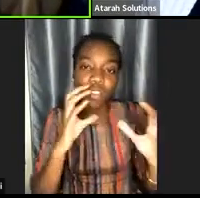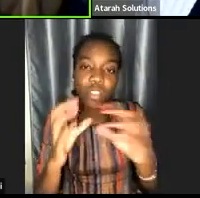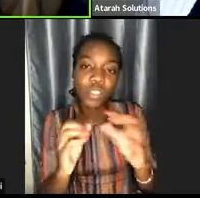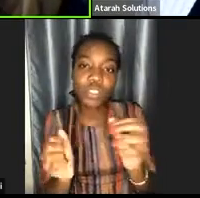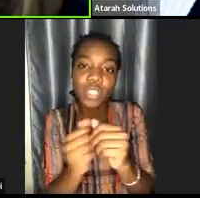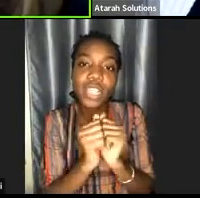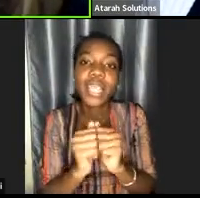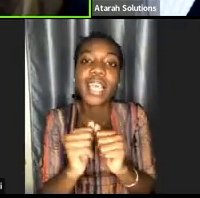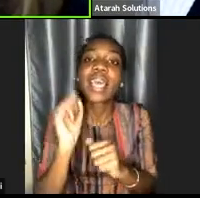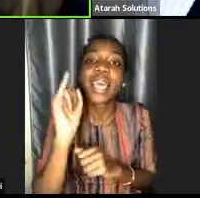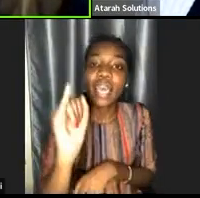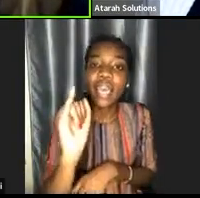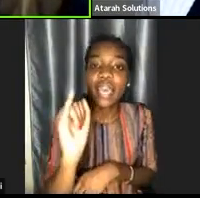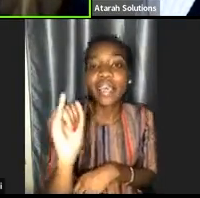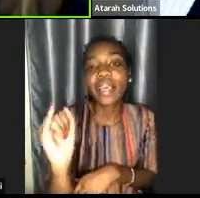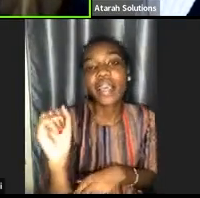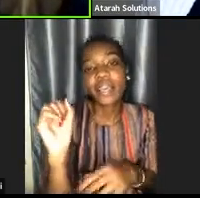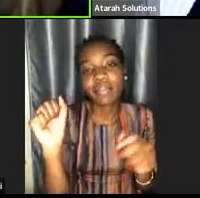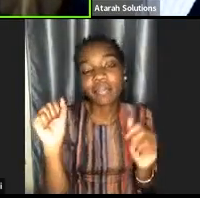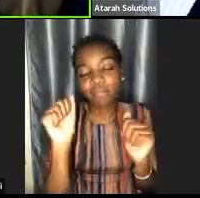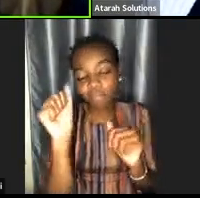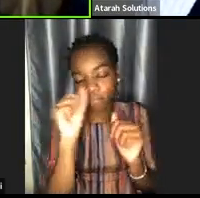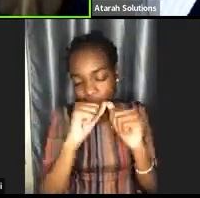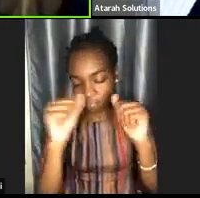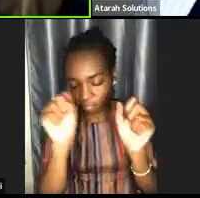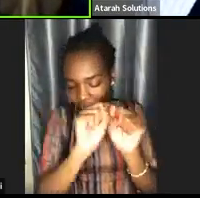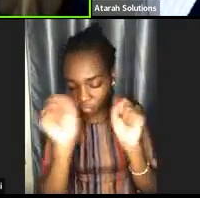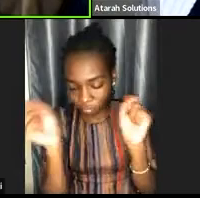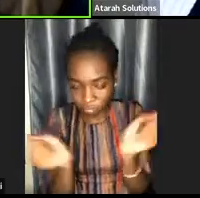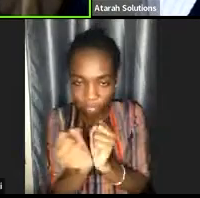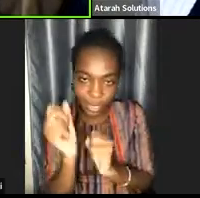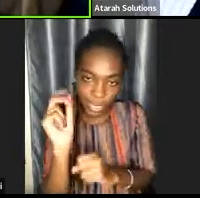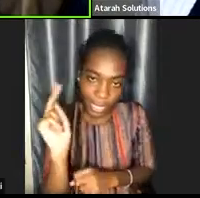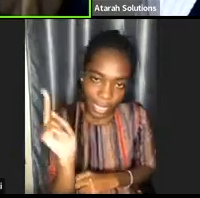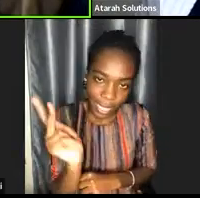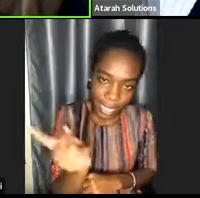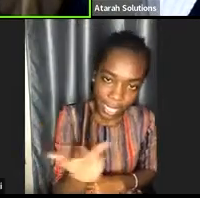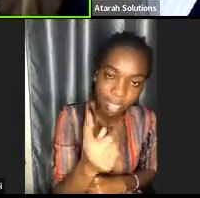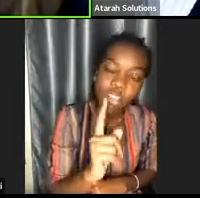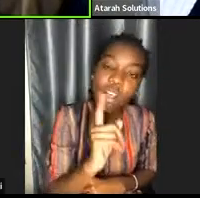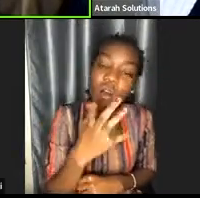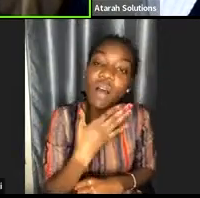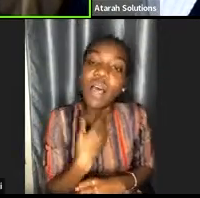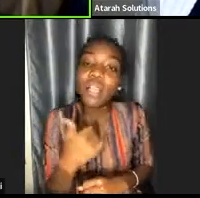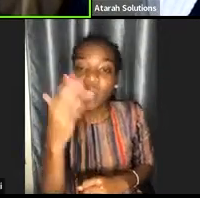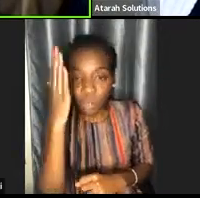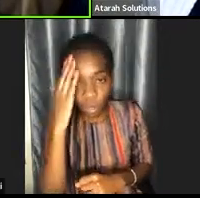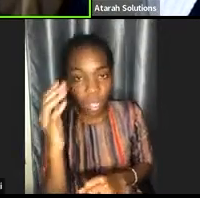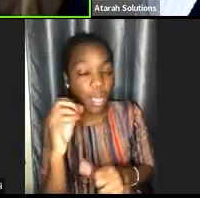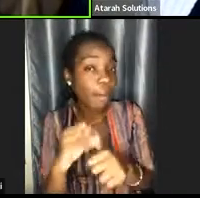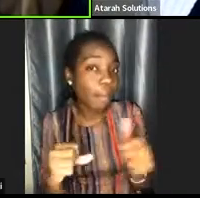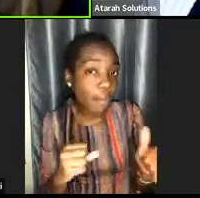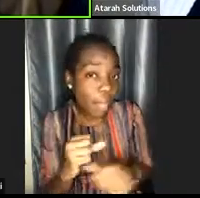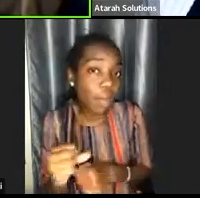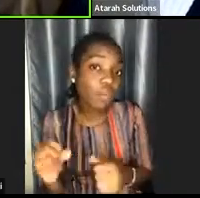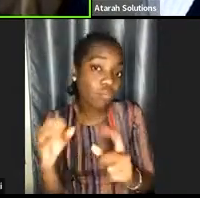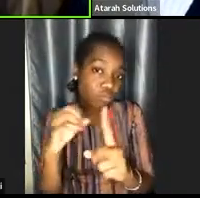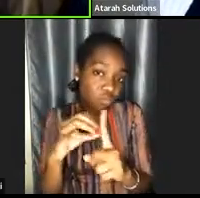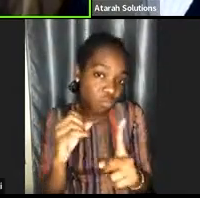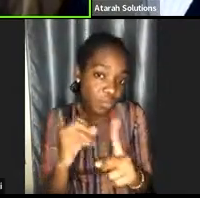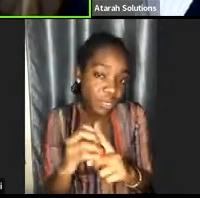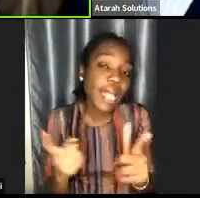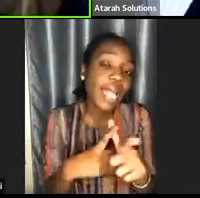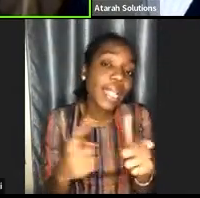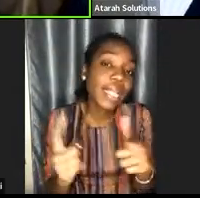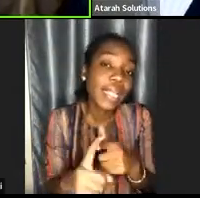Association of Kenya. They also want to train in mediation and in ADR, so that then, because they also have